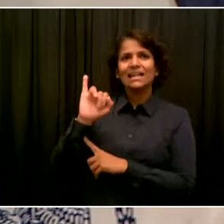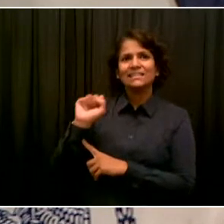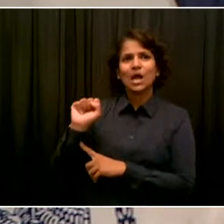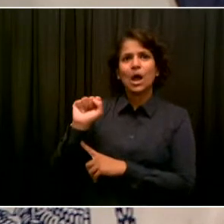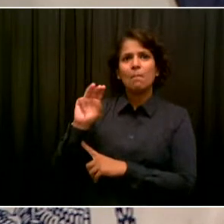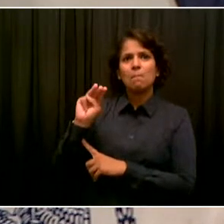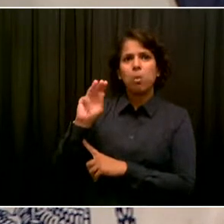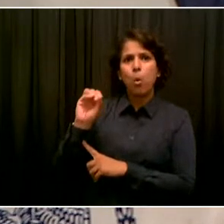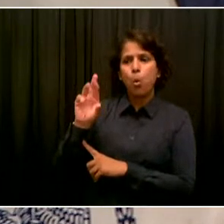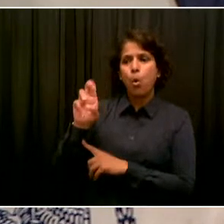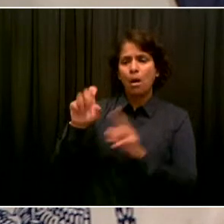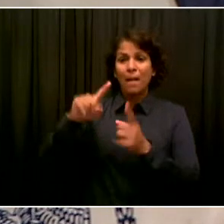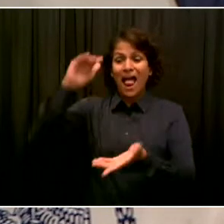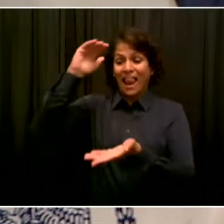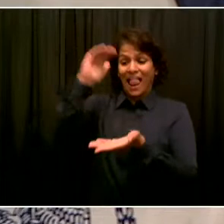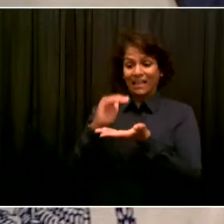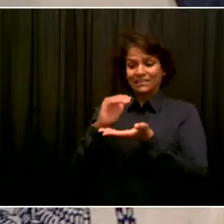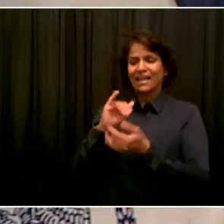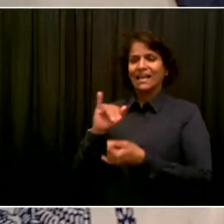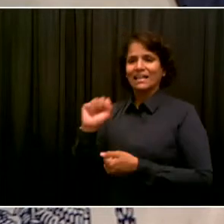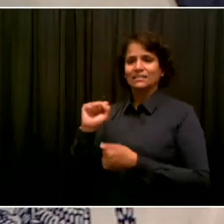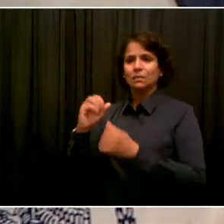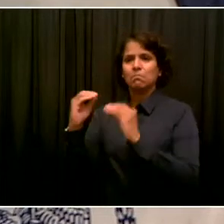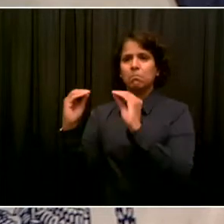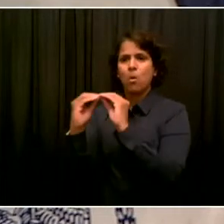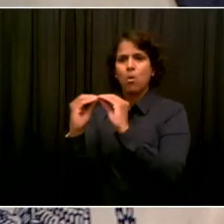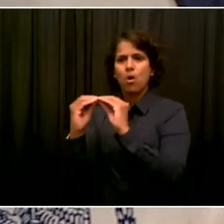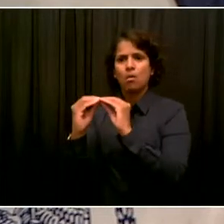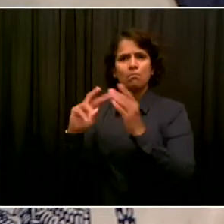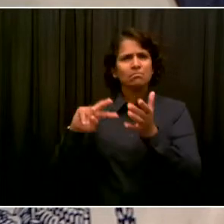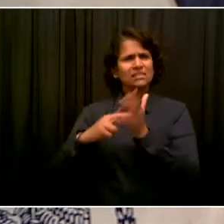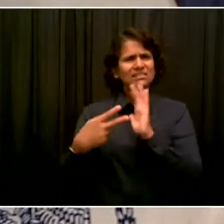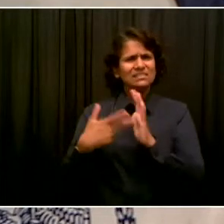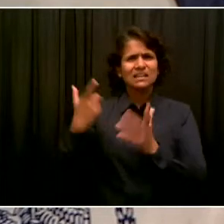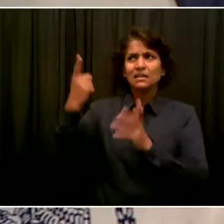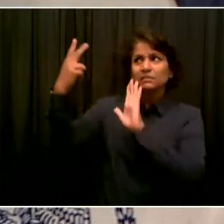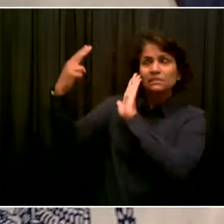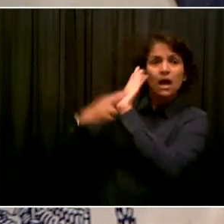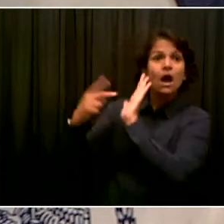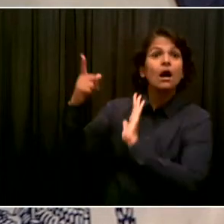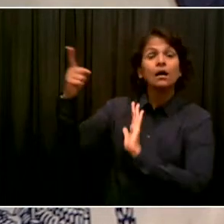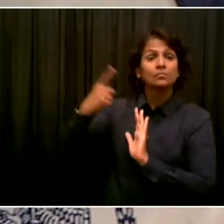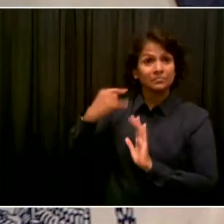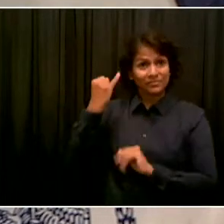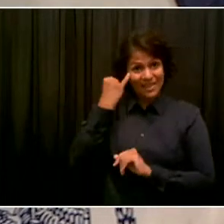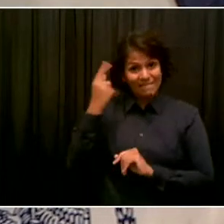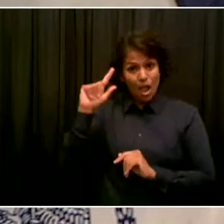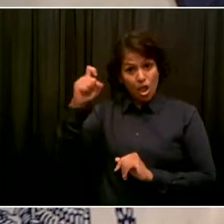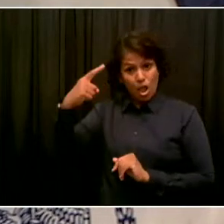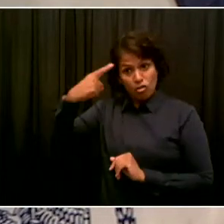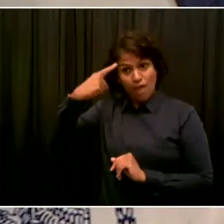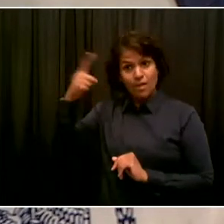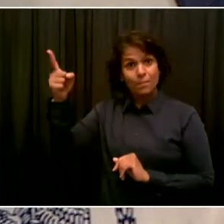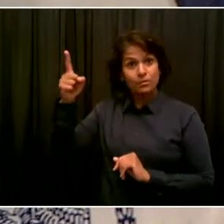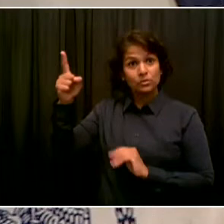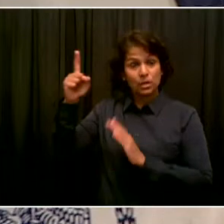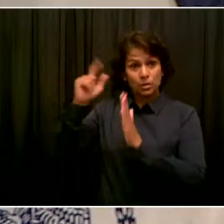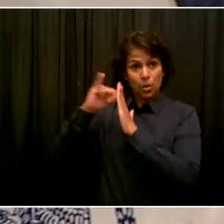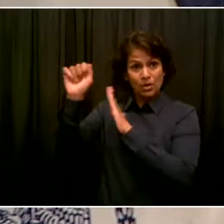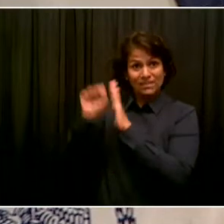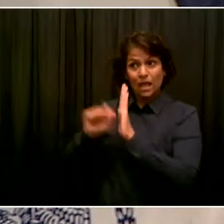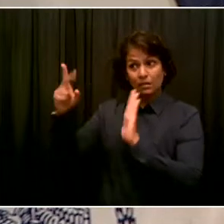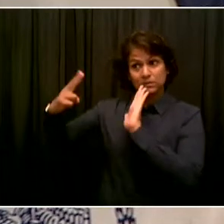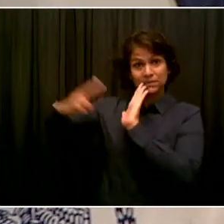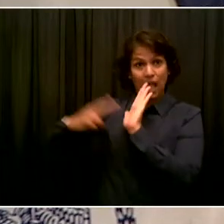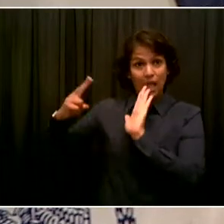today, it appears it won't actually take effect until March of next year at the earliest. So why do you